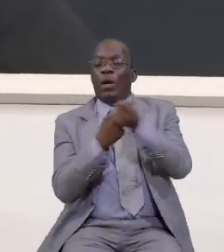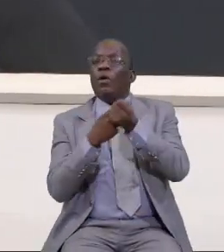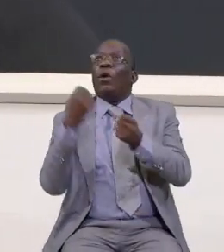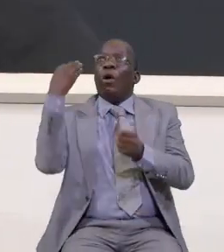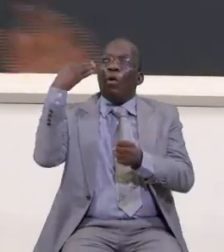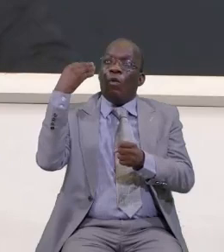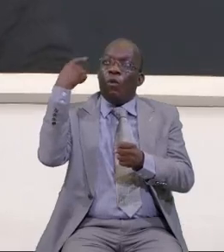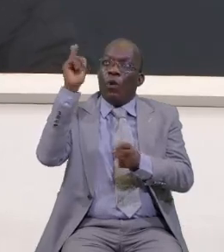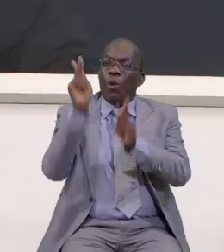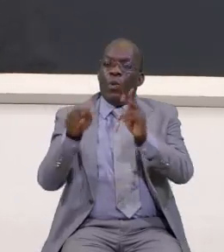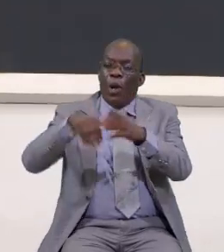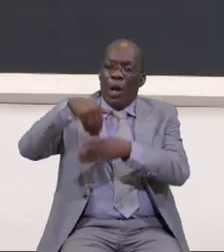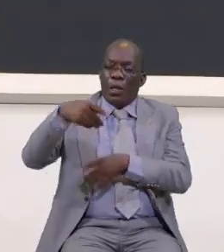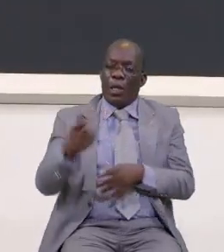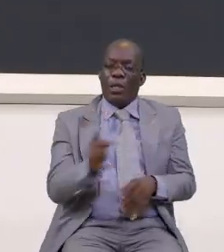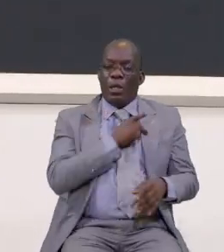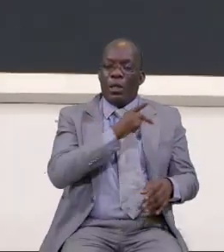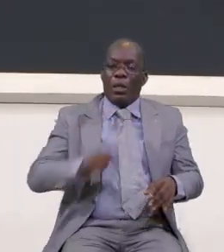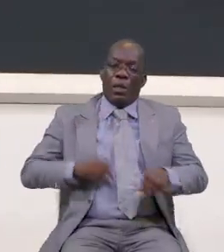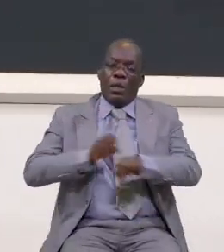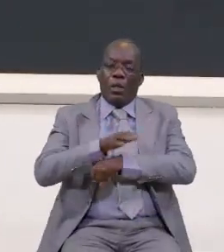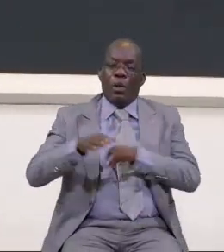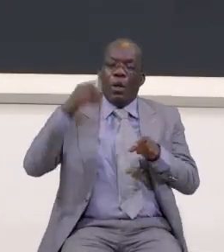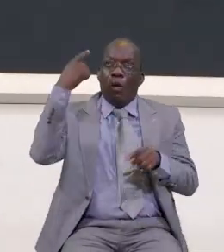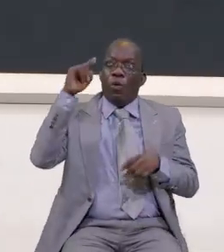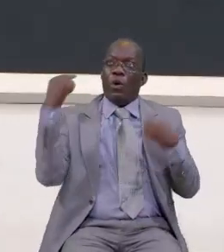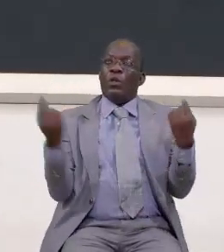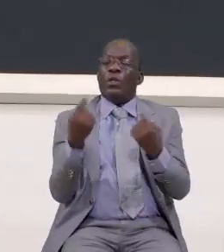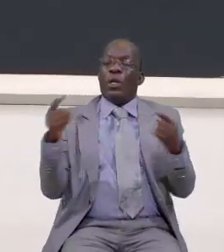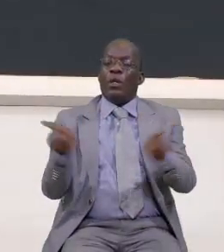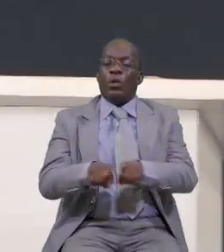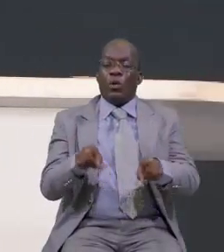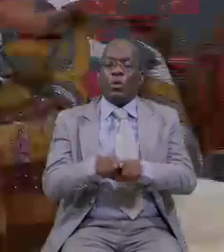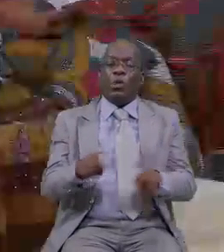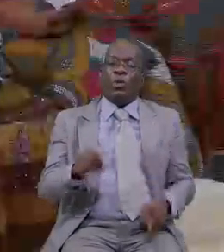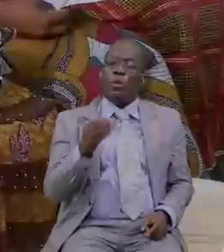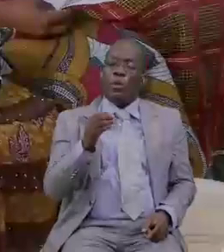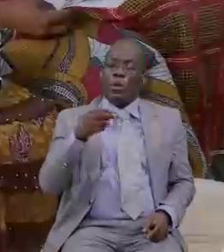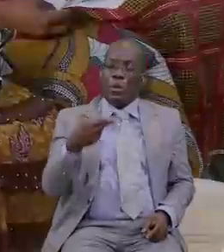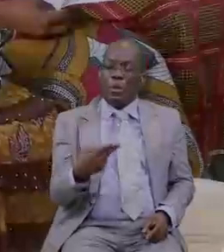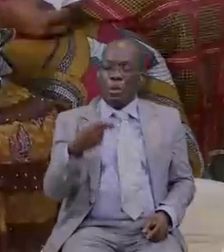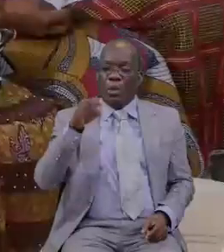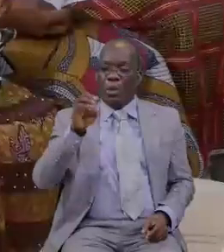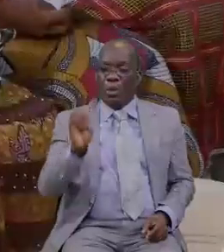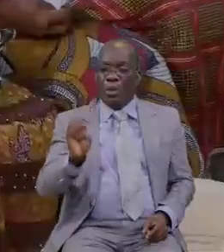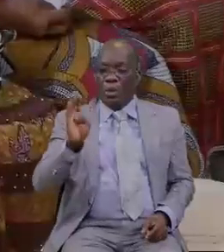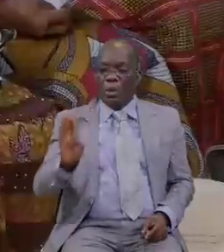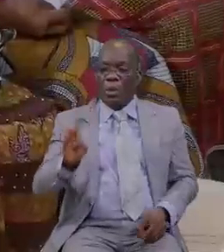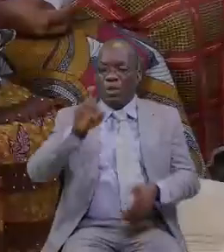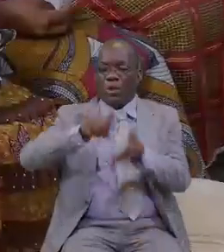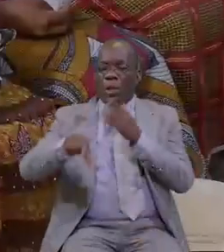kingdom, for sinners as well. Hebrews chapter 9,